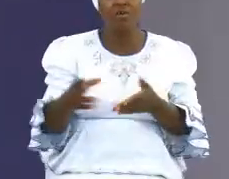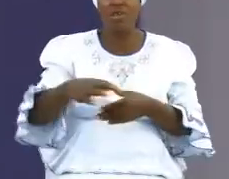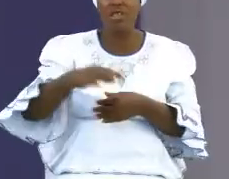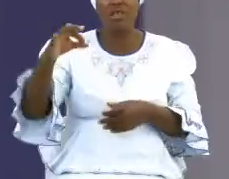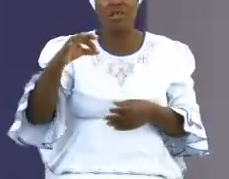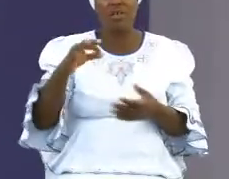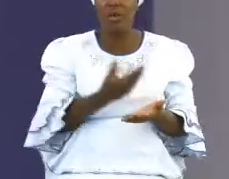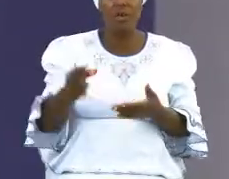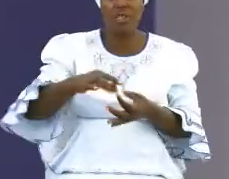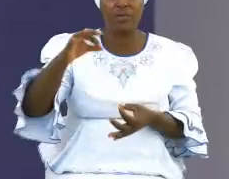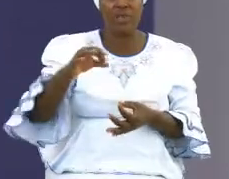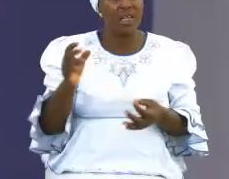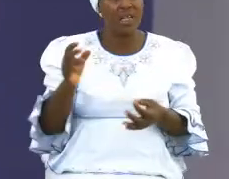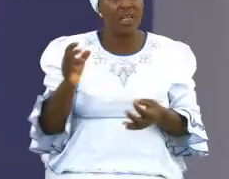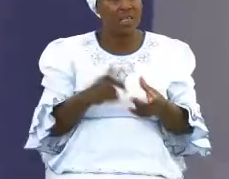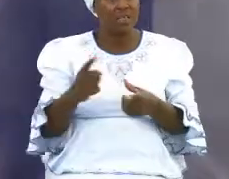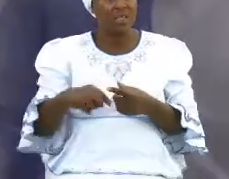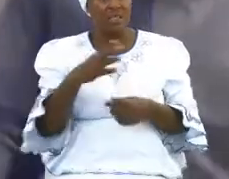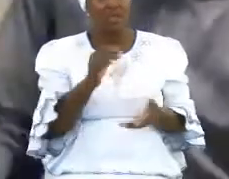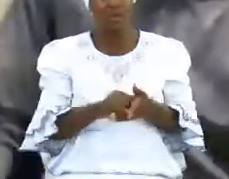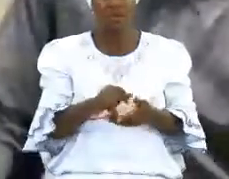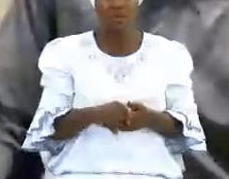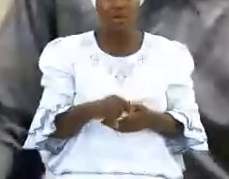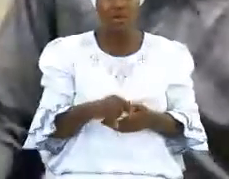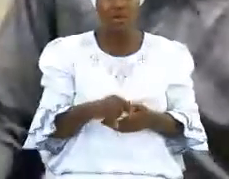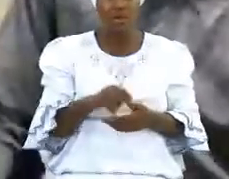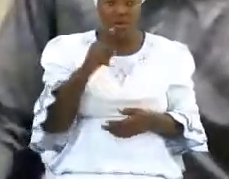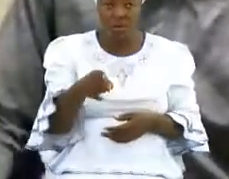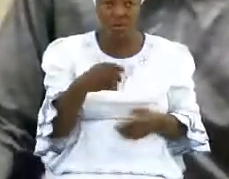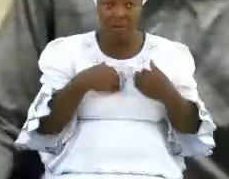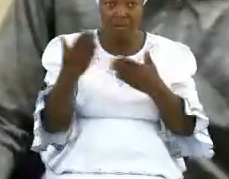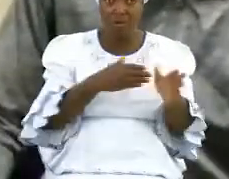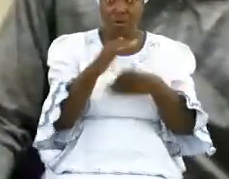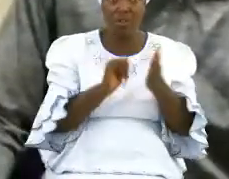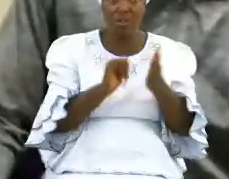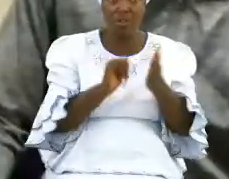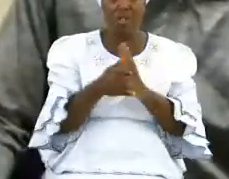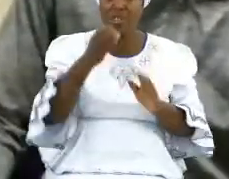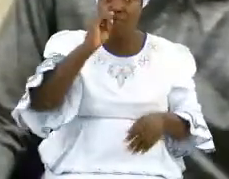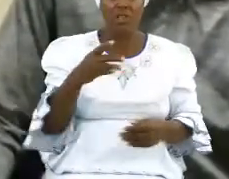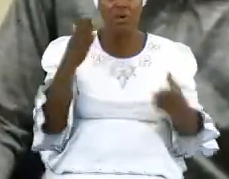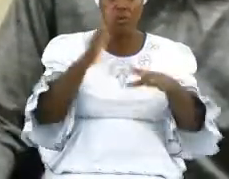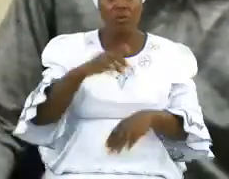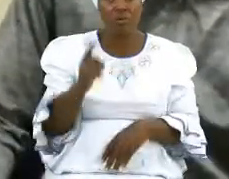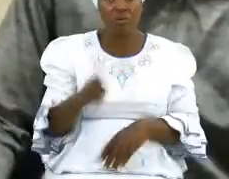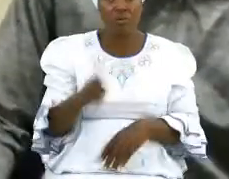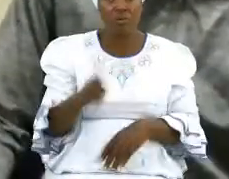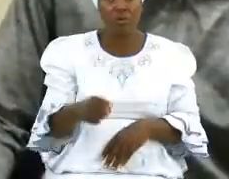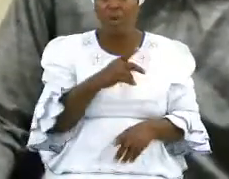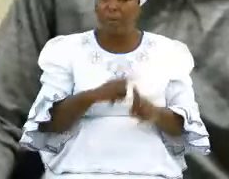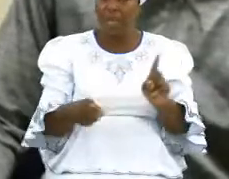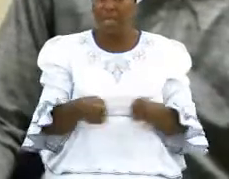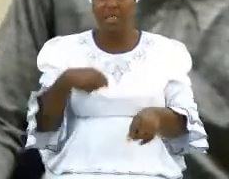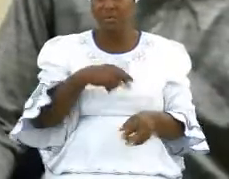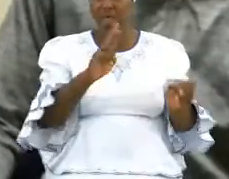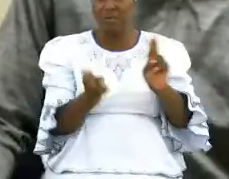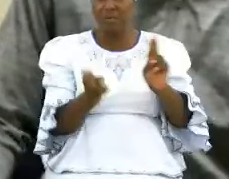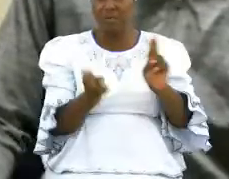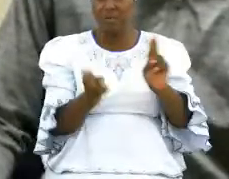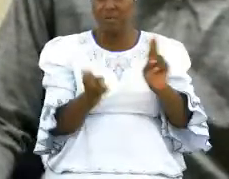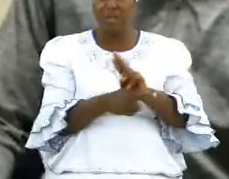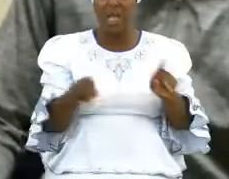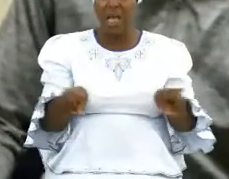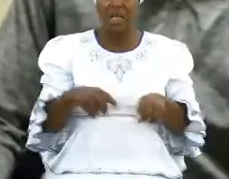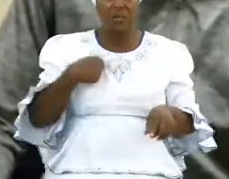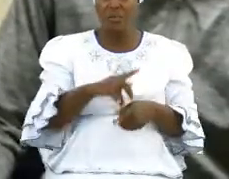brought all these evil things upon you. But as we repent, as we turn, and we say, Lord,